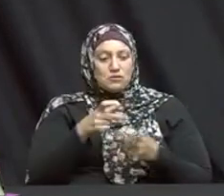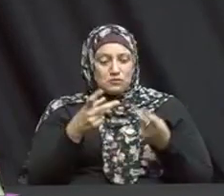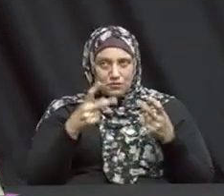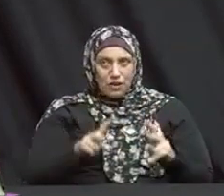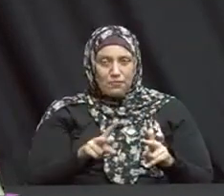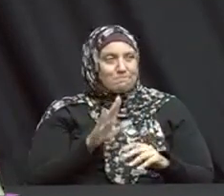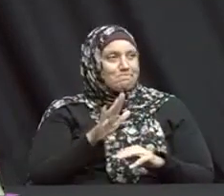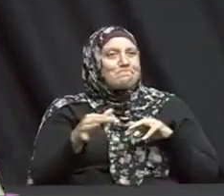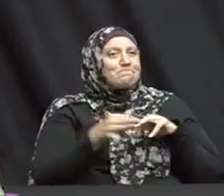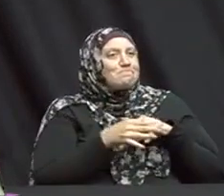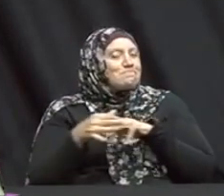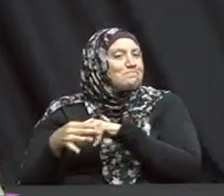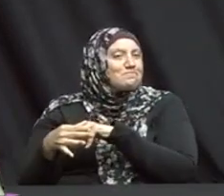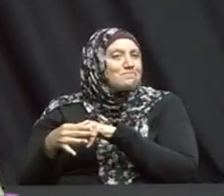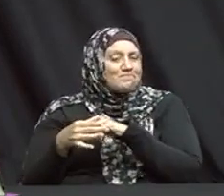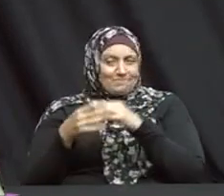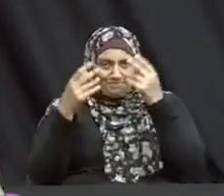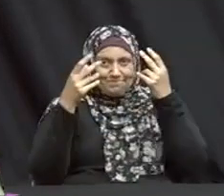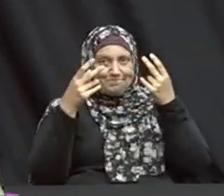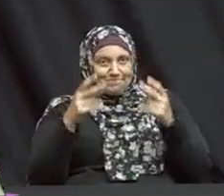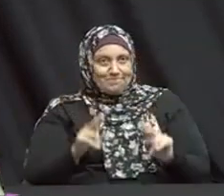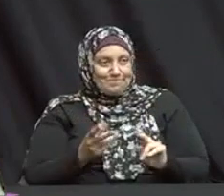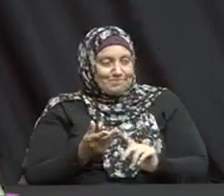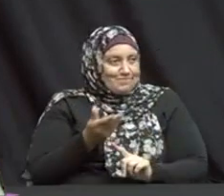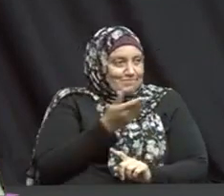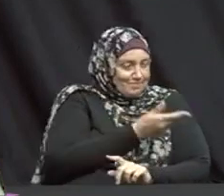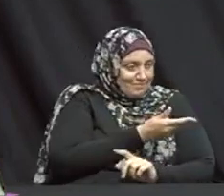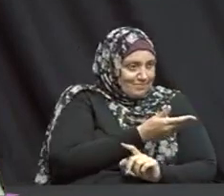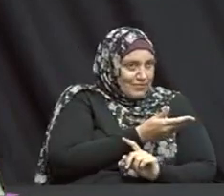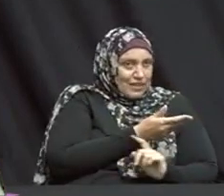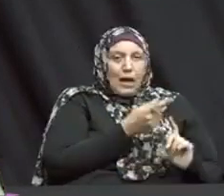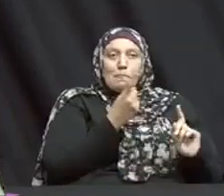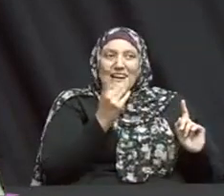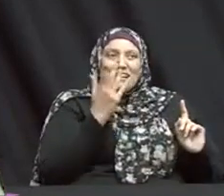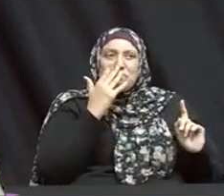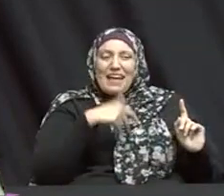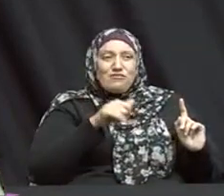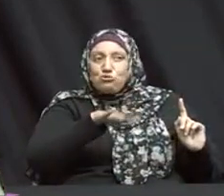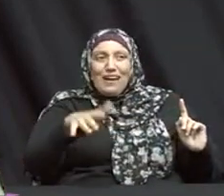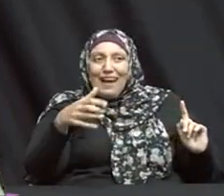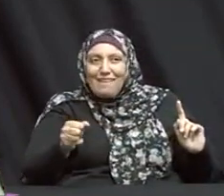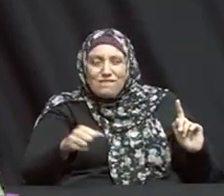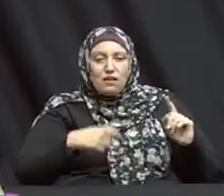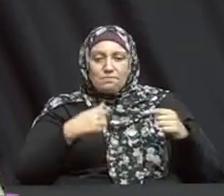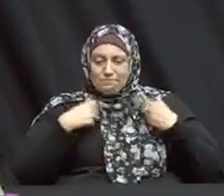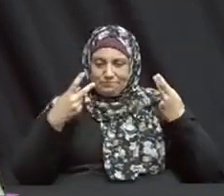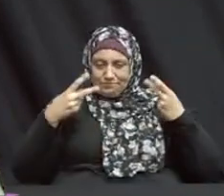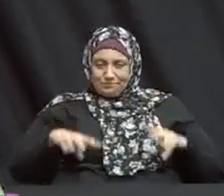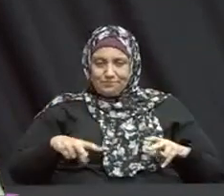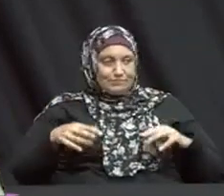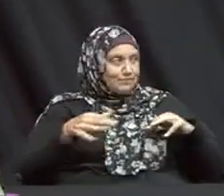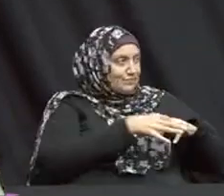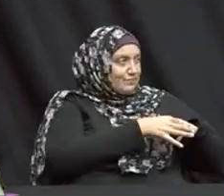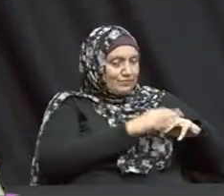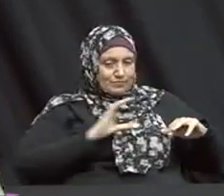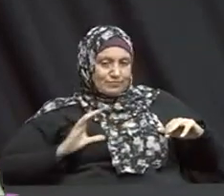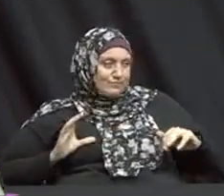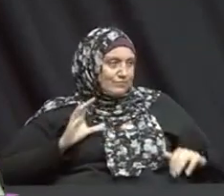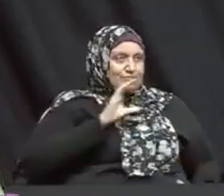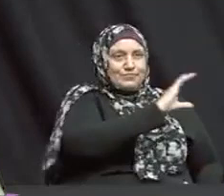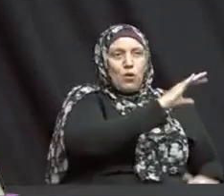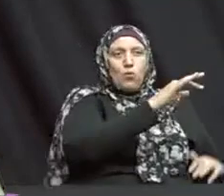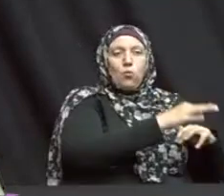and even if there are children, the entire estate will go to the spouse. So in the case of a man passing away, leaving a